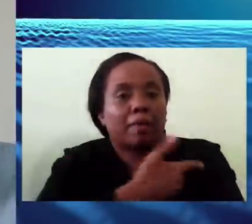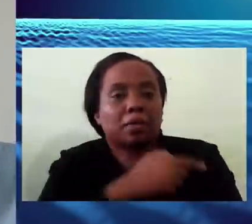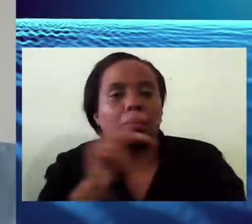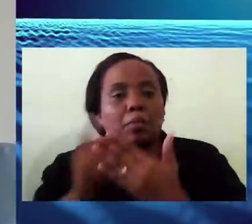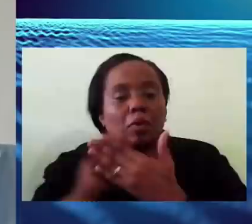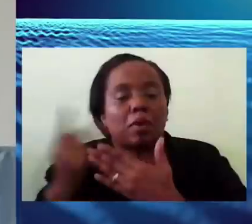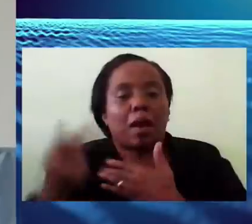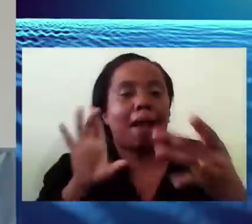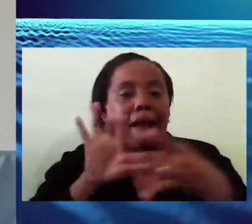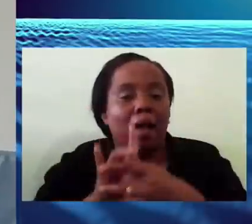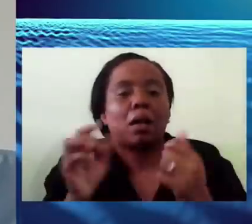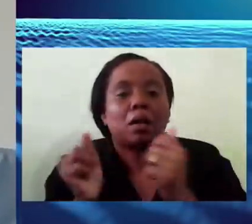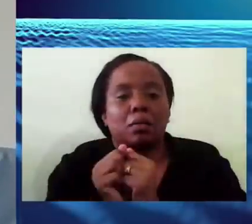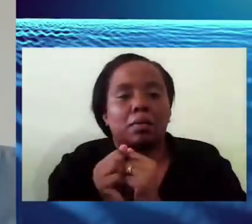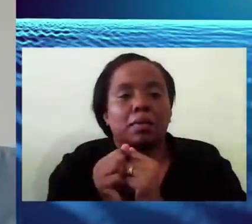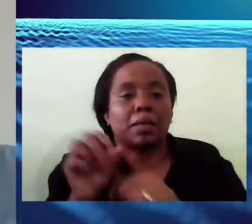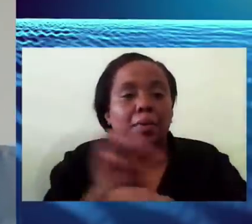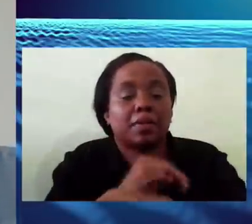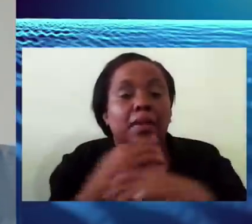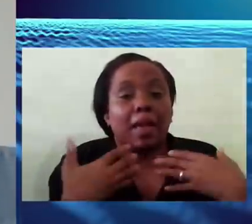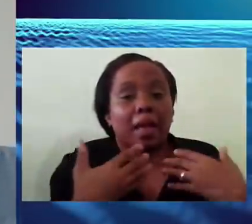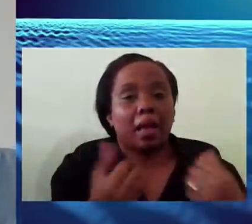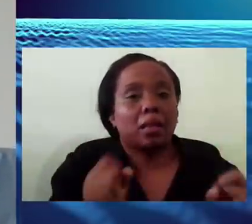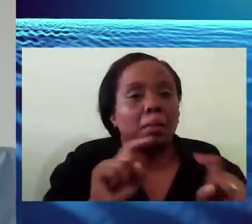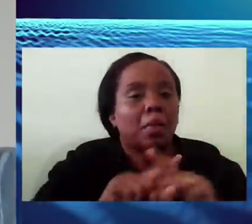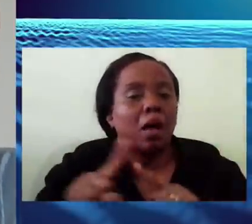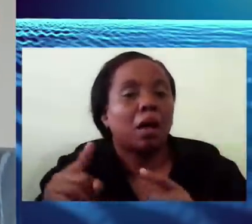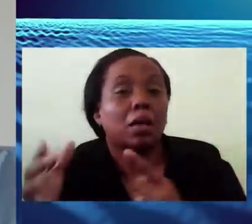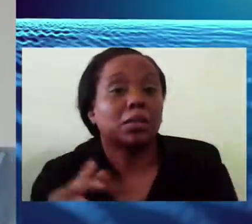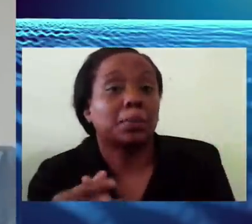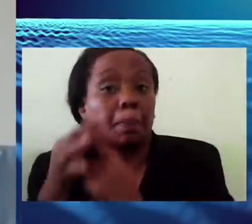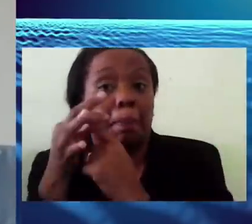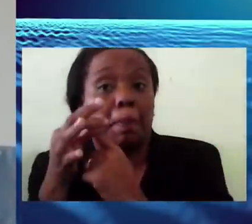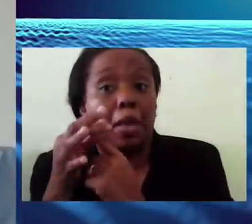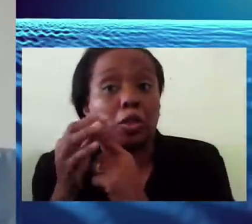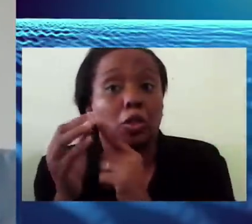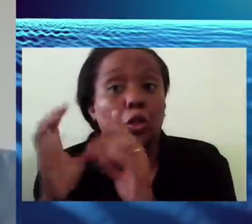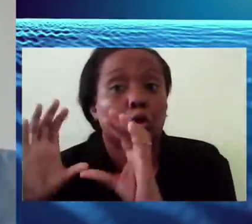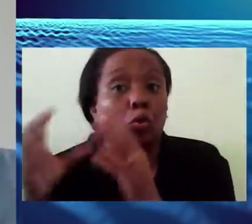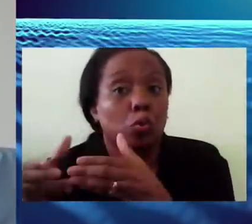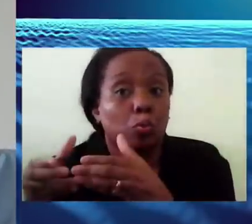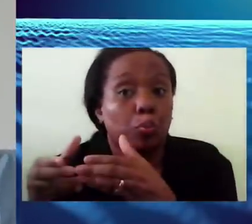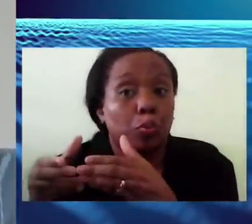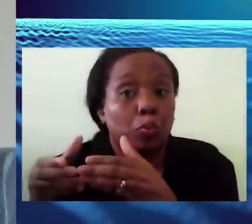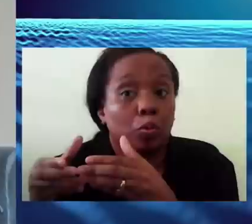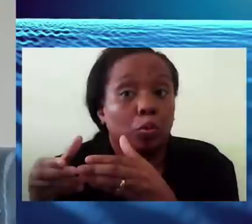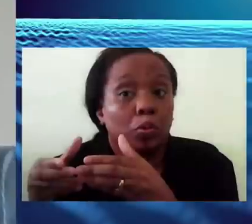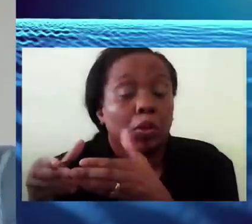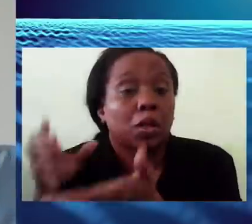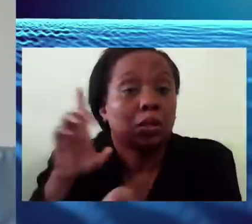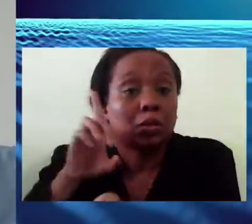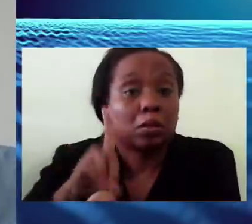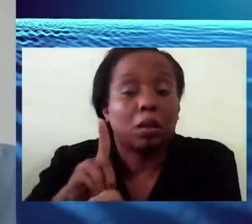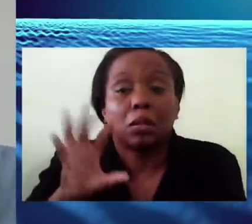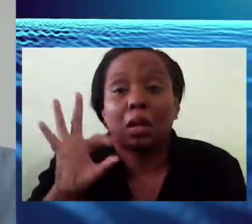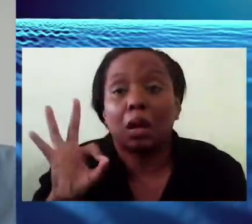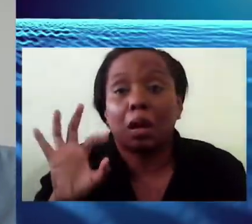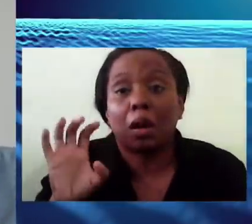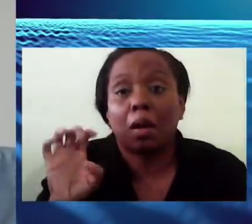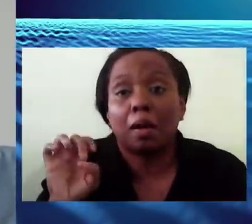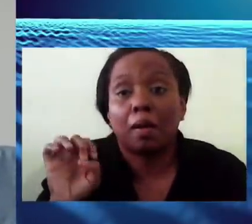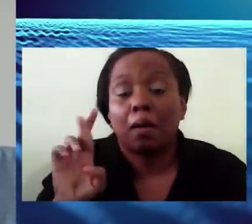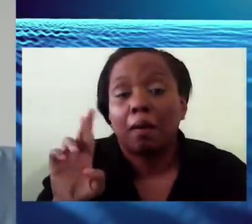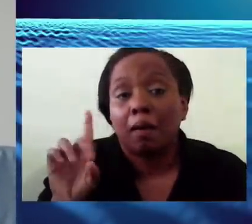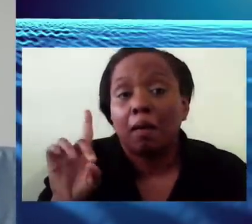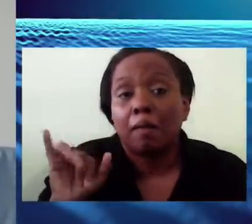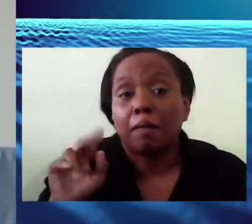those plans are being coordinated by a special grouping, that is Dr. Ferdinand and Major Clark, who are the ones who are mapping out that